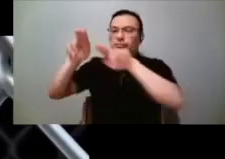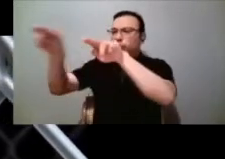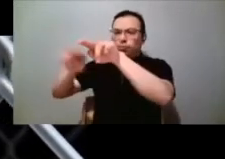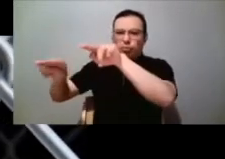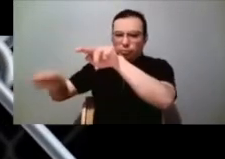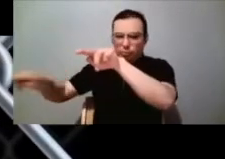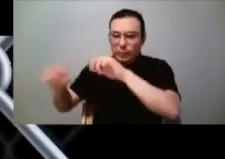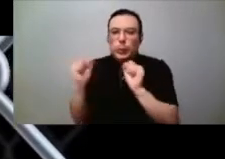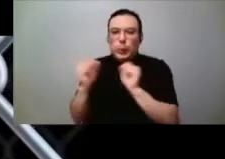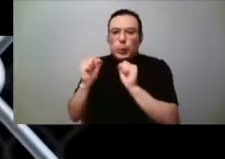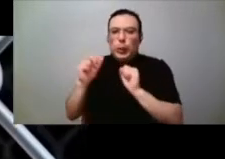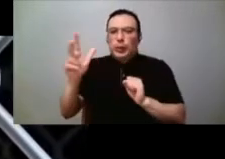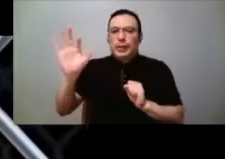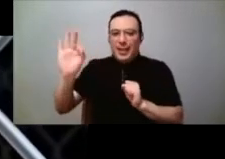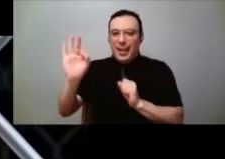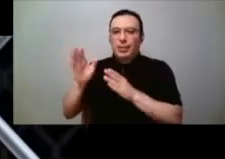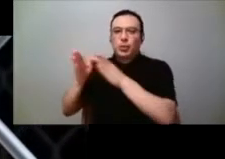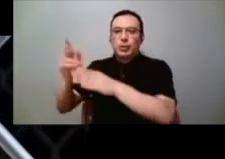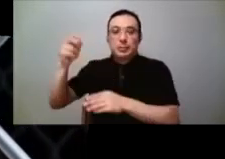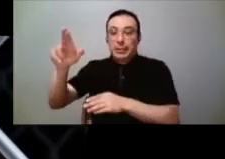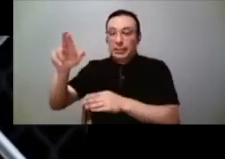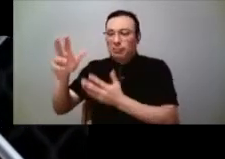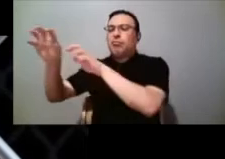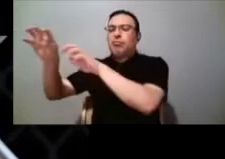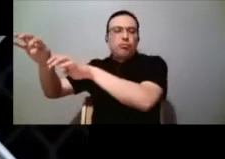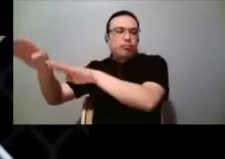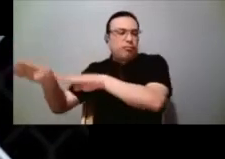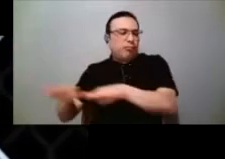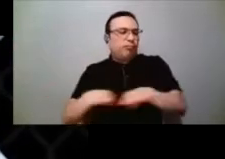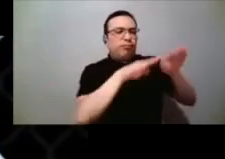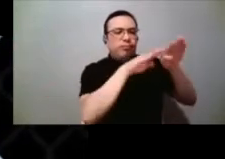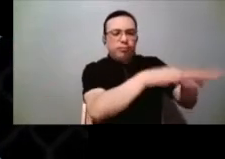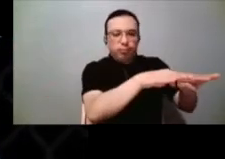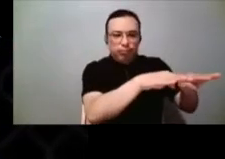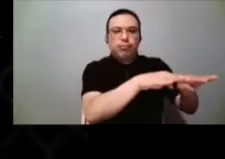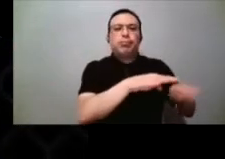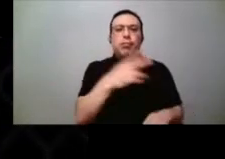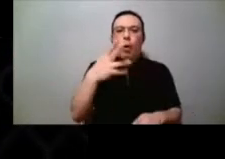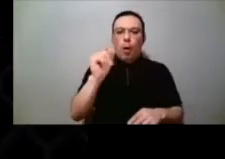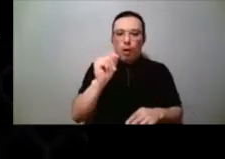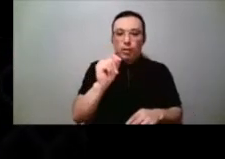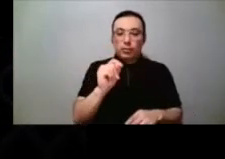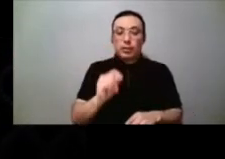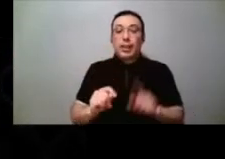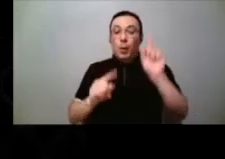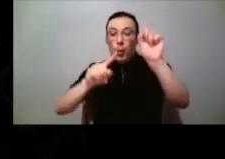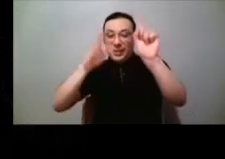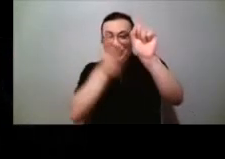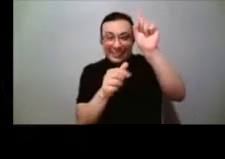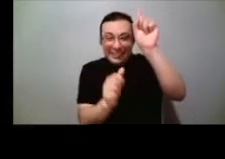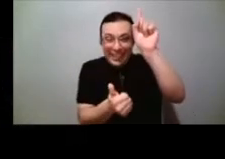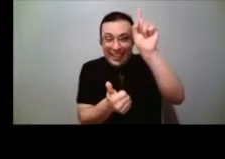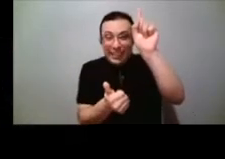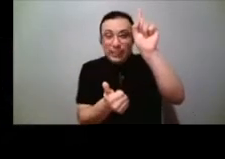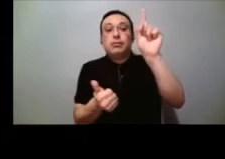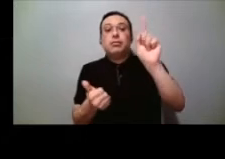before transfer to Heart Island, where one in 10 people in New York who died of COVID-19 in 2020 had been buried by Rikers